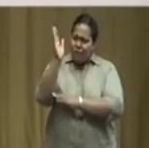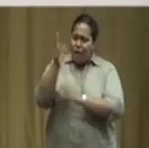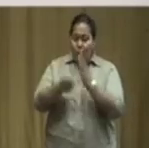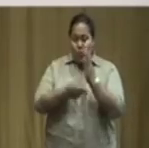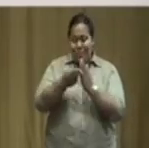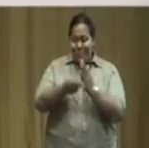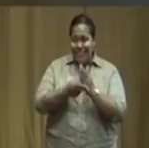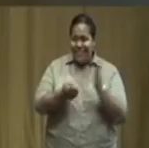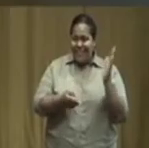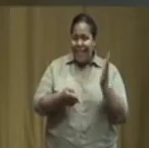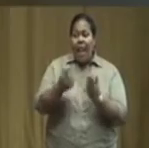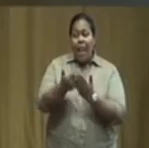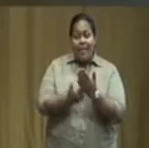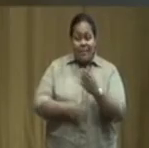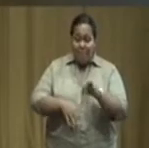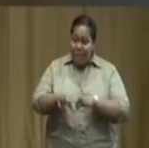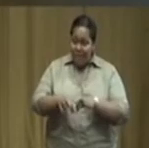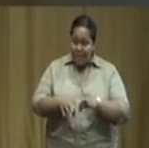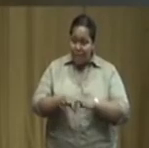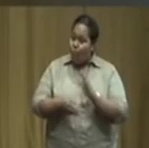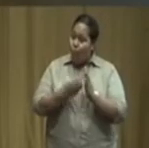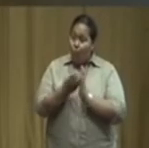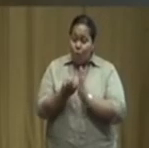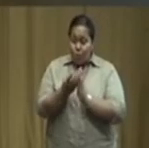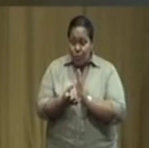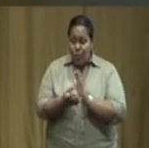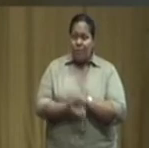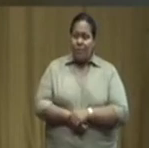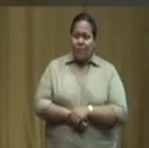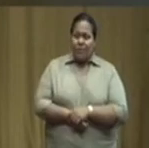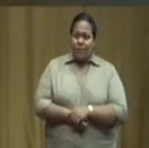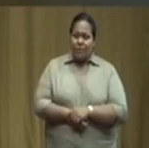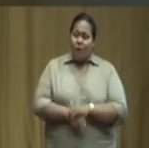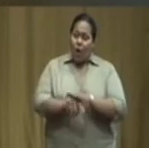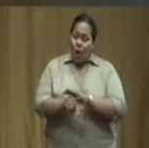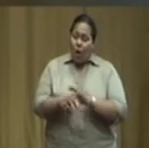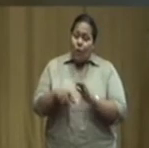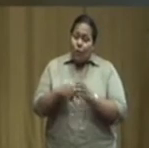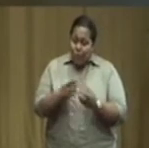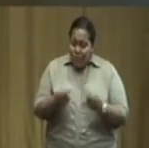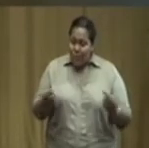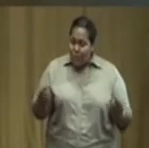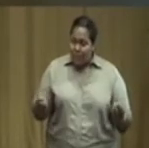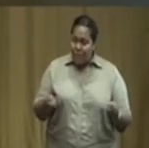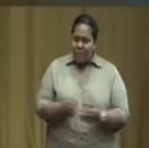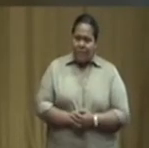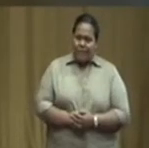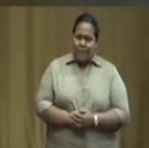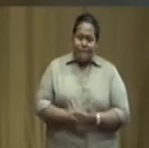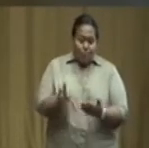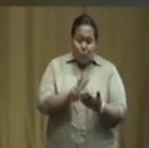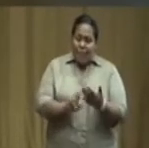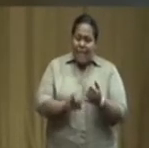notes, lesson plans, modules, primary resources, reading lists and syllabi,